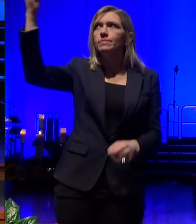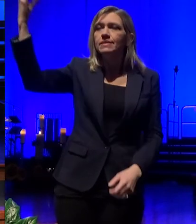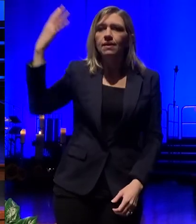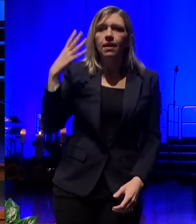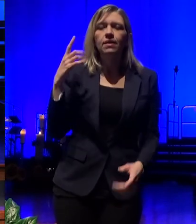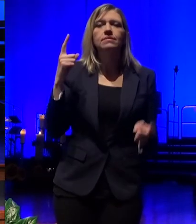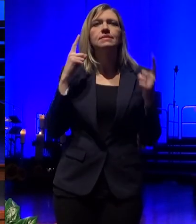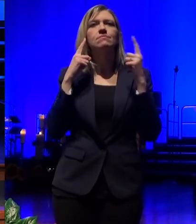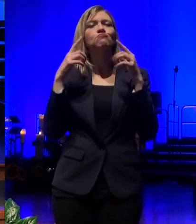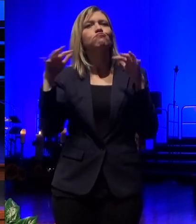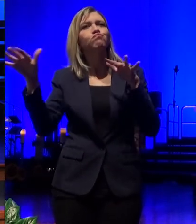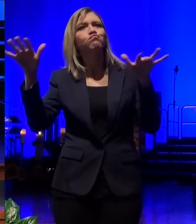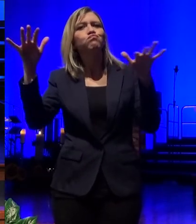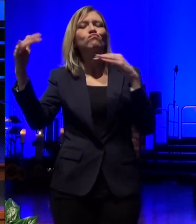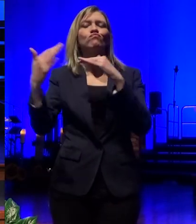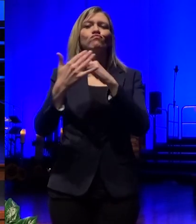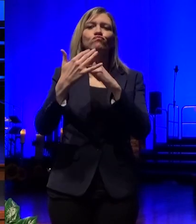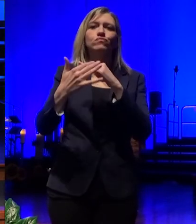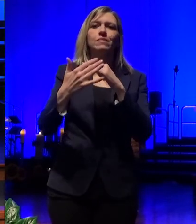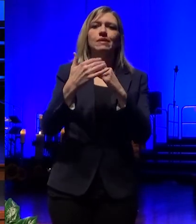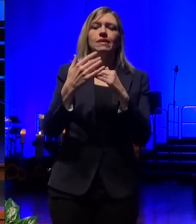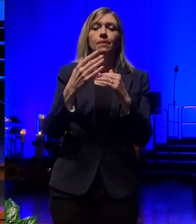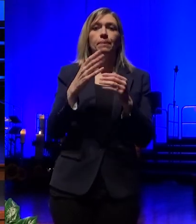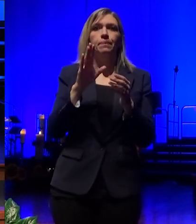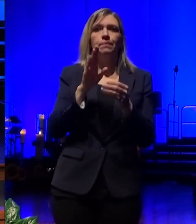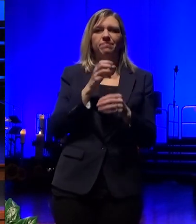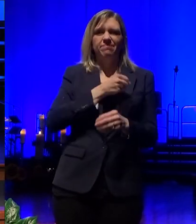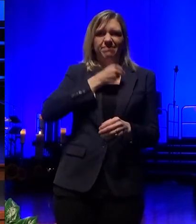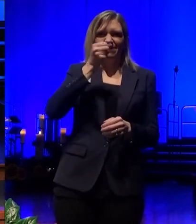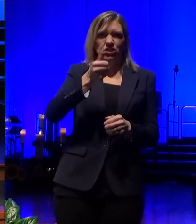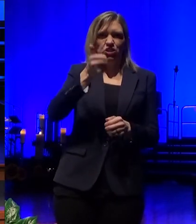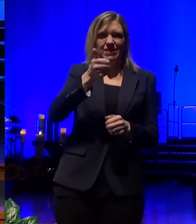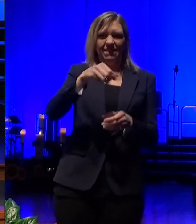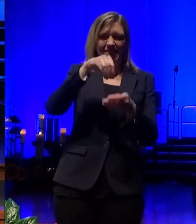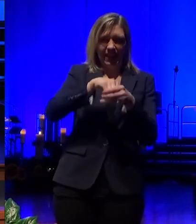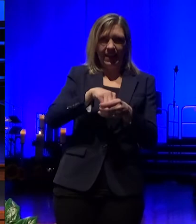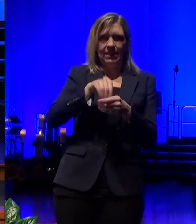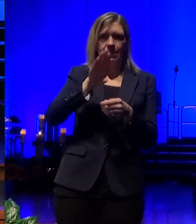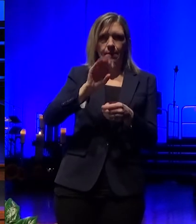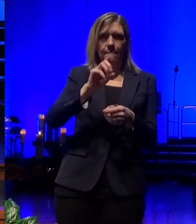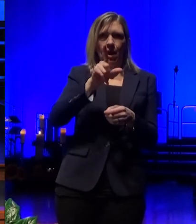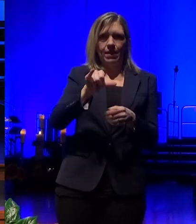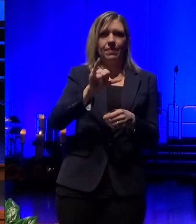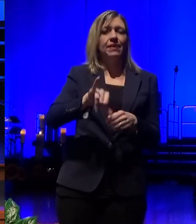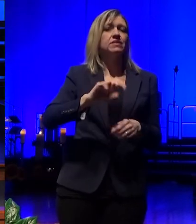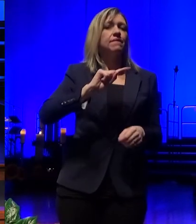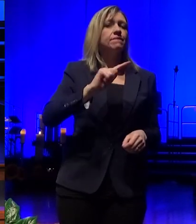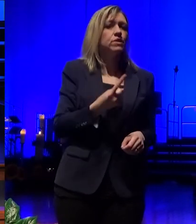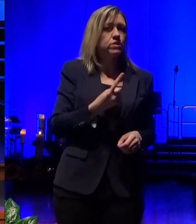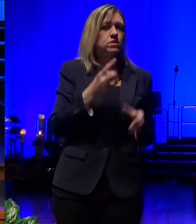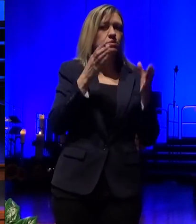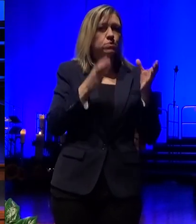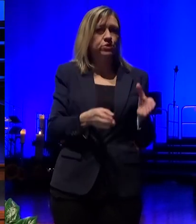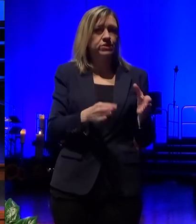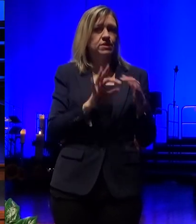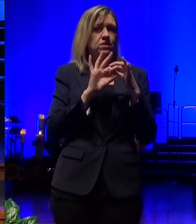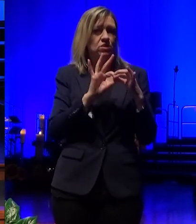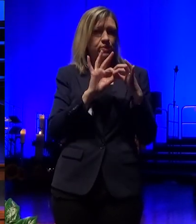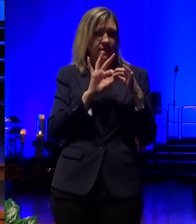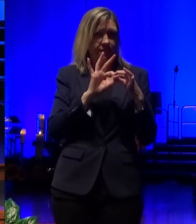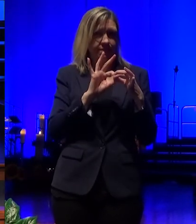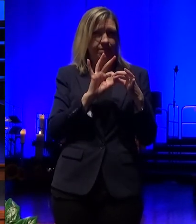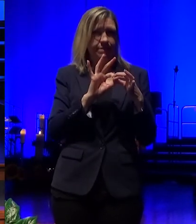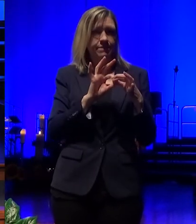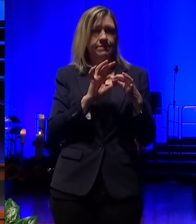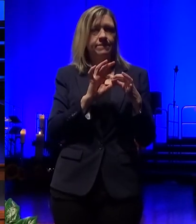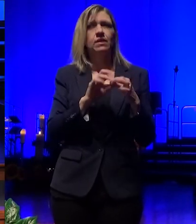the sounds that are there. Being in the body is first person associative.